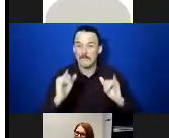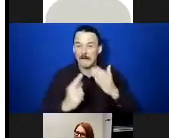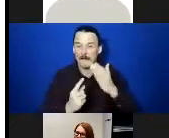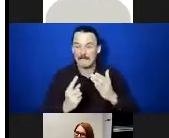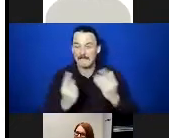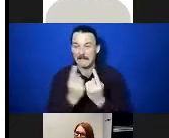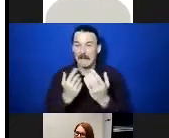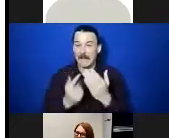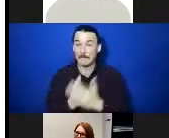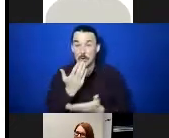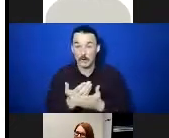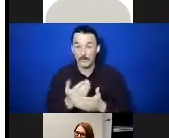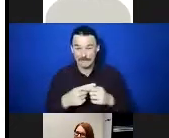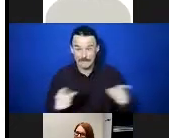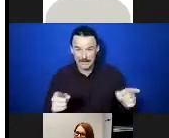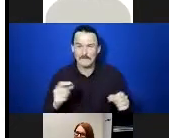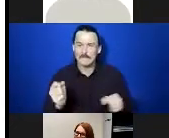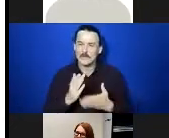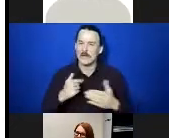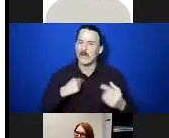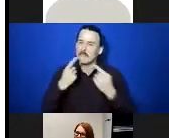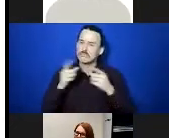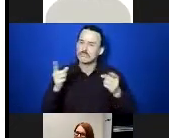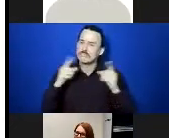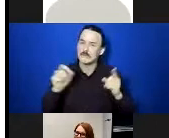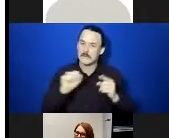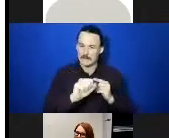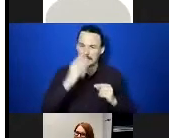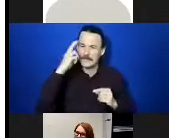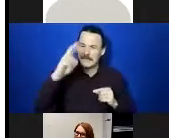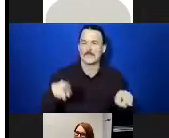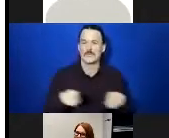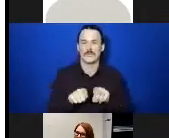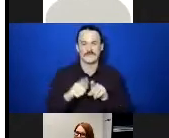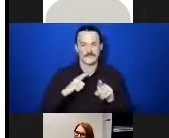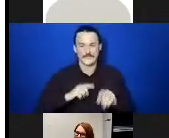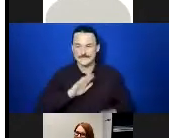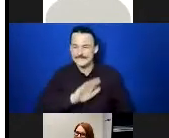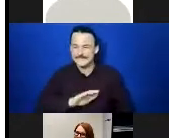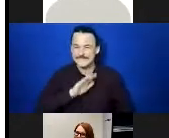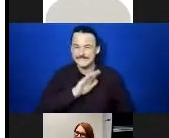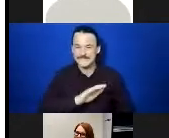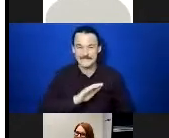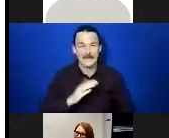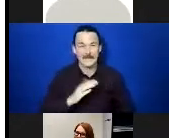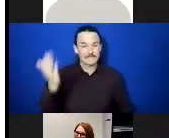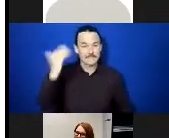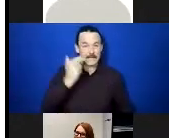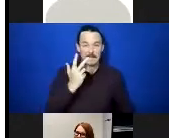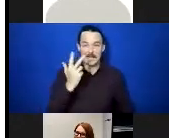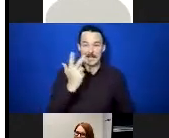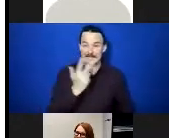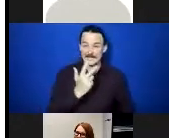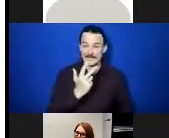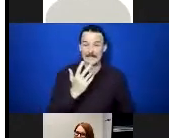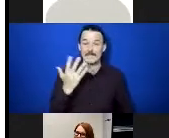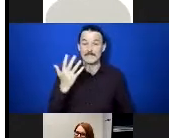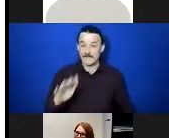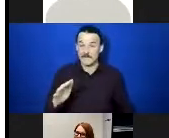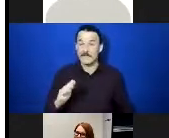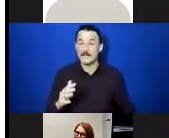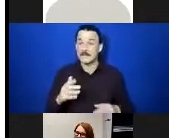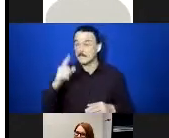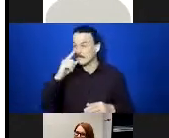As far back as 1850, there were questions surrounding chloroform's misuse by members of the general